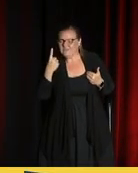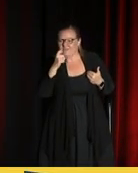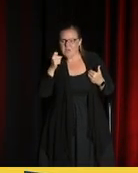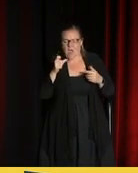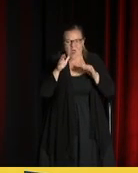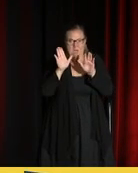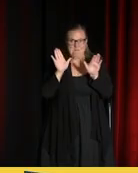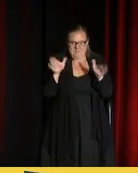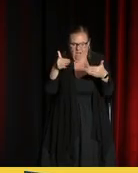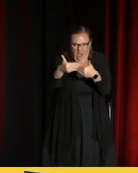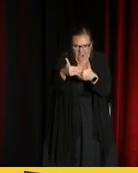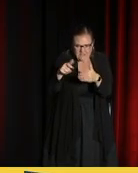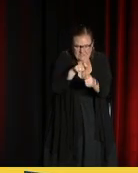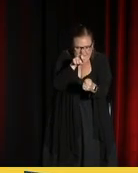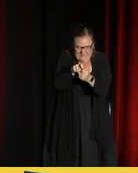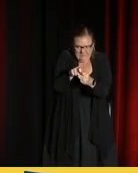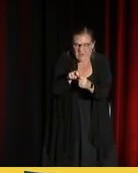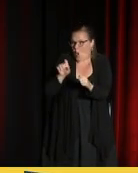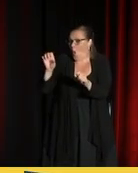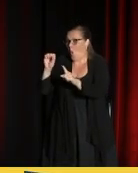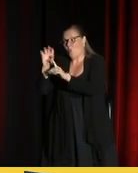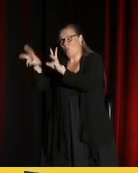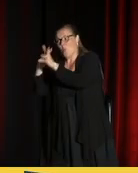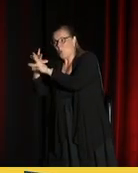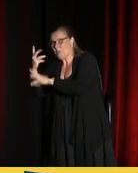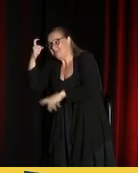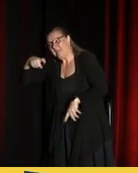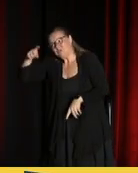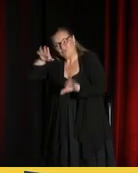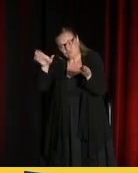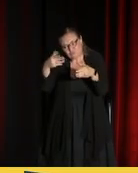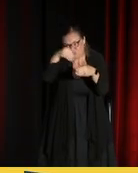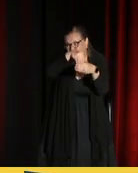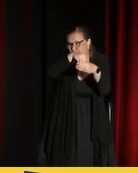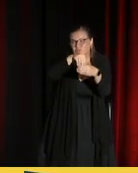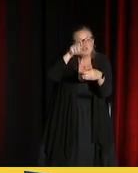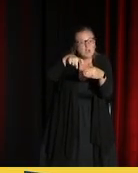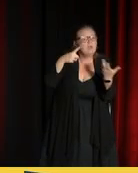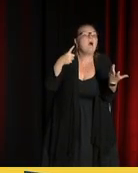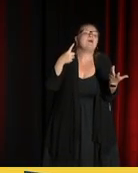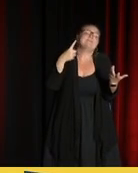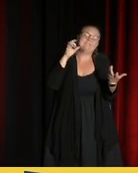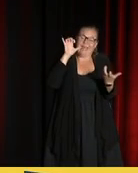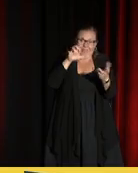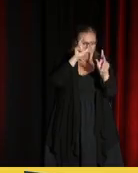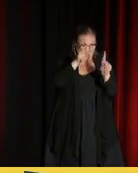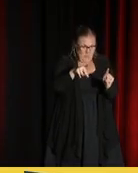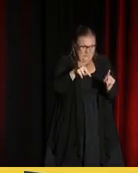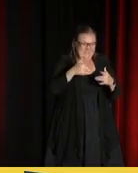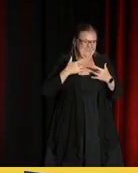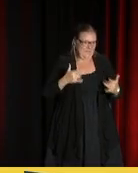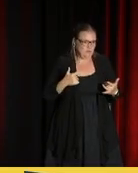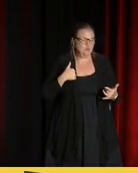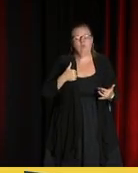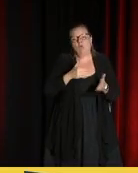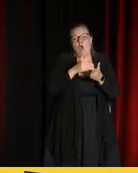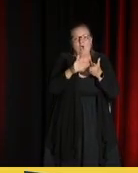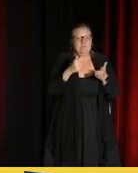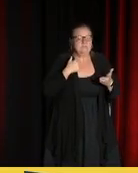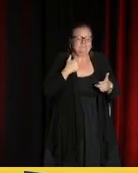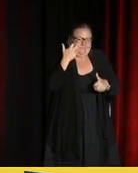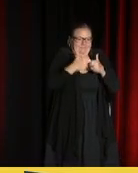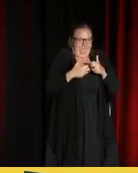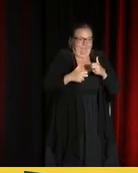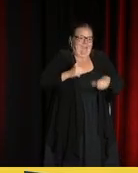the box that society has defined for all of us, that person is often experiencing something hard every single